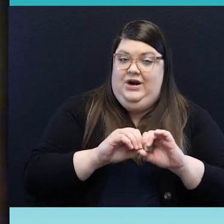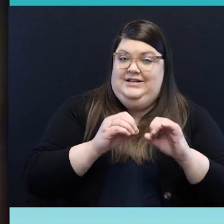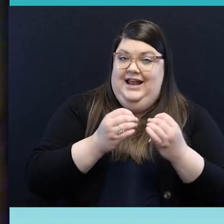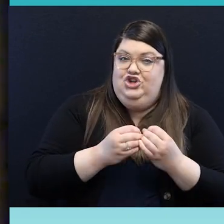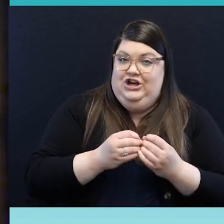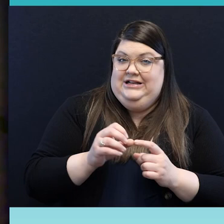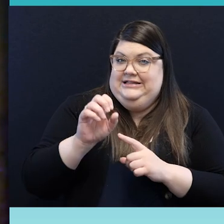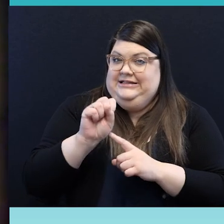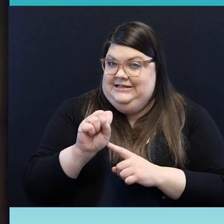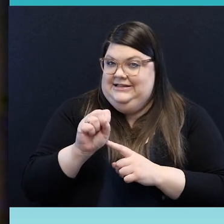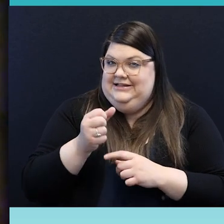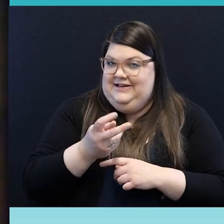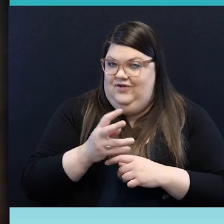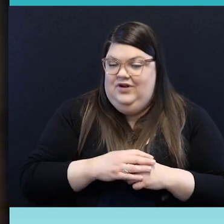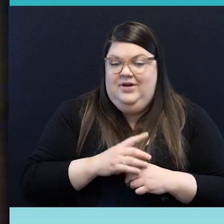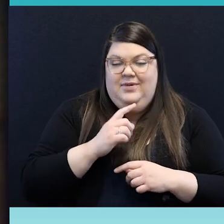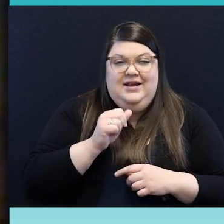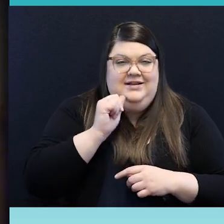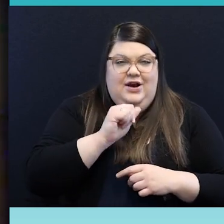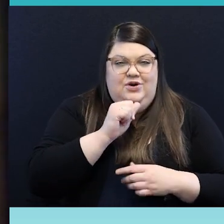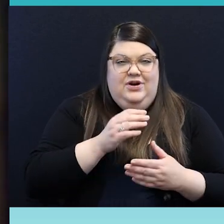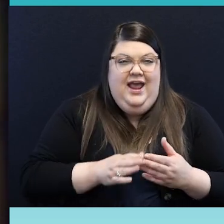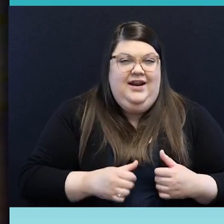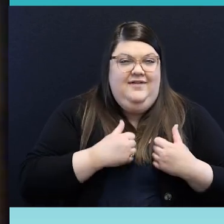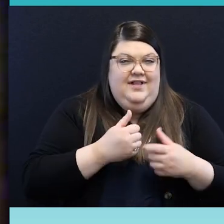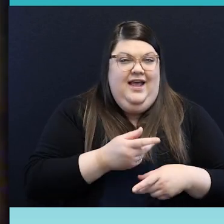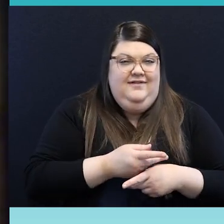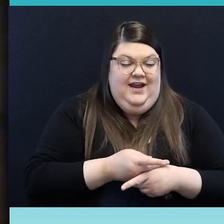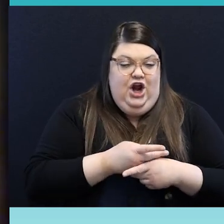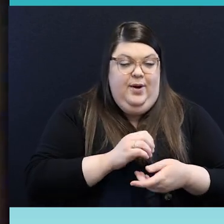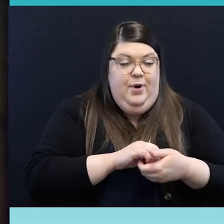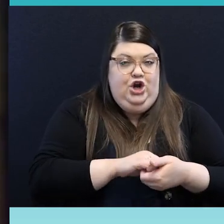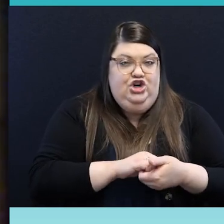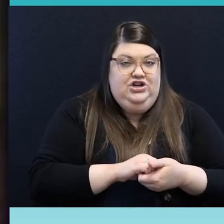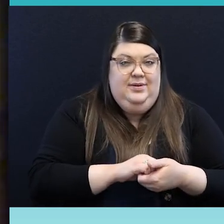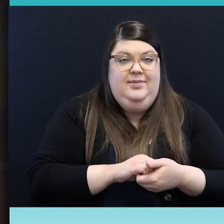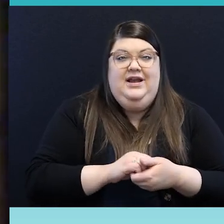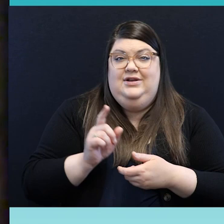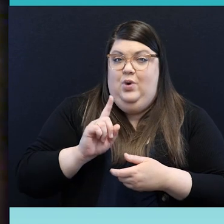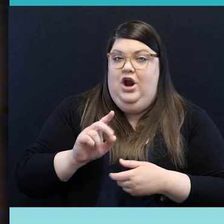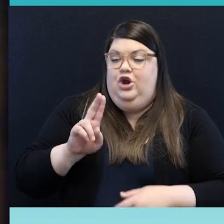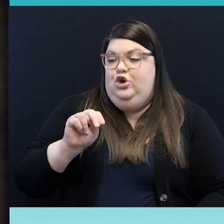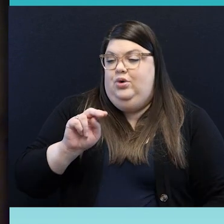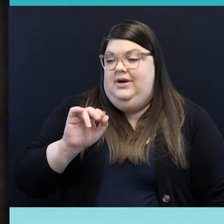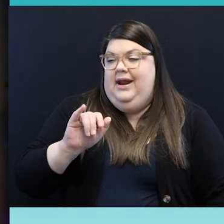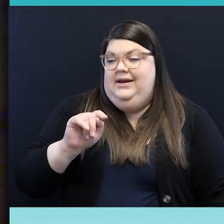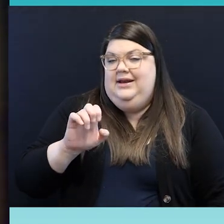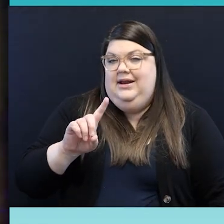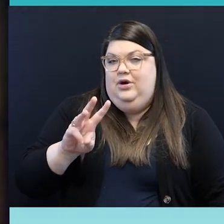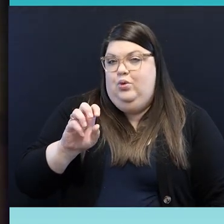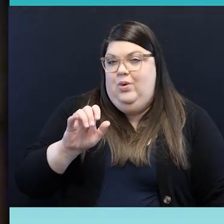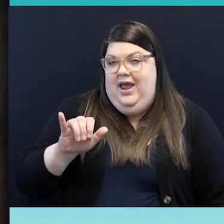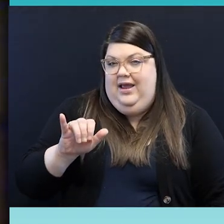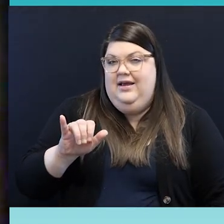S, because the Arizona End of Life Care Partnership is anchored at United Way of Tucson in Southern